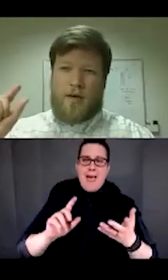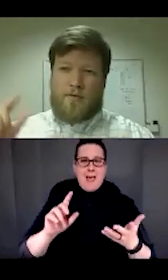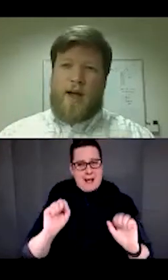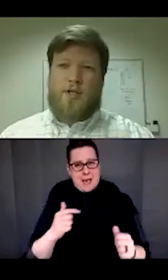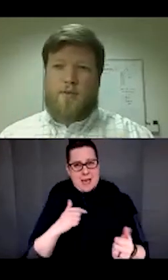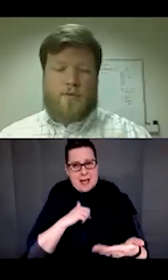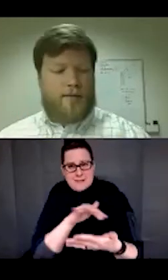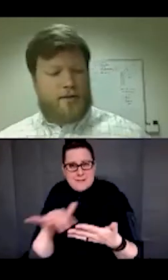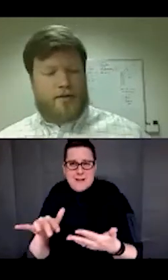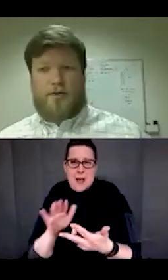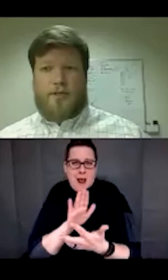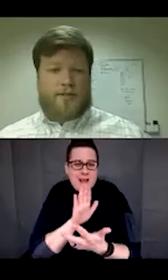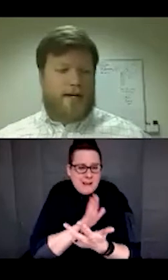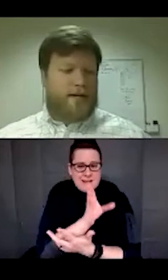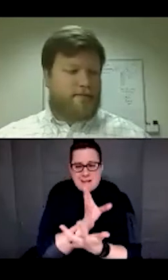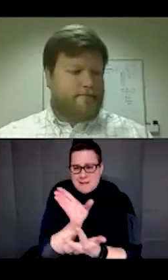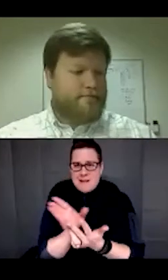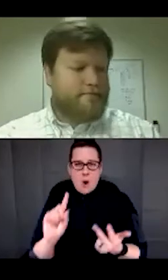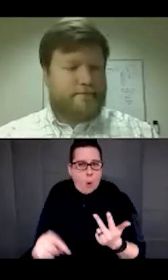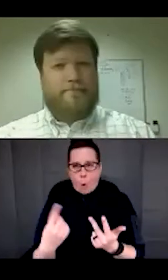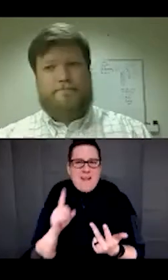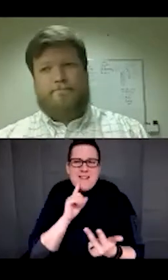small fraction of the phenomena that you're interested in studying.